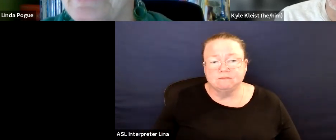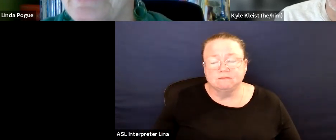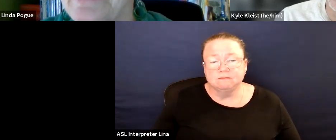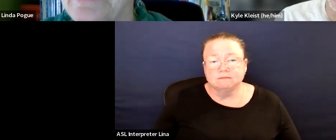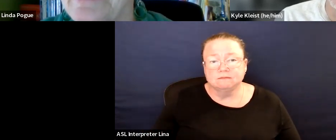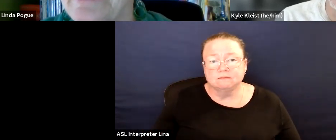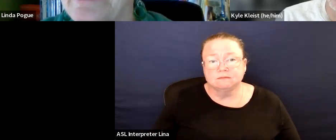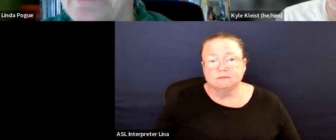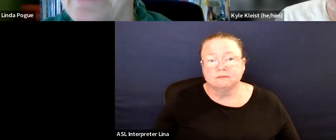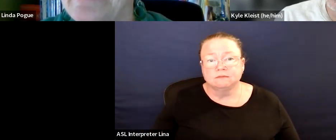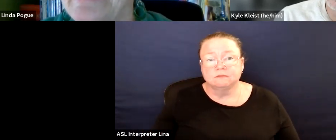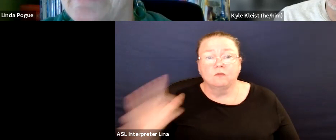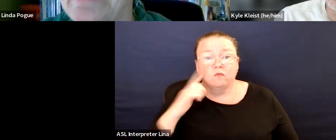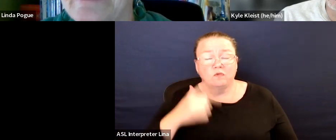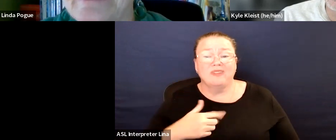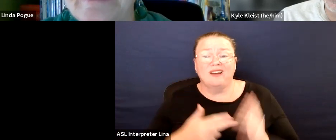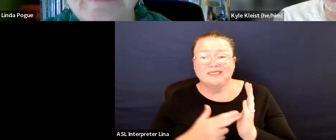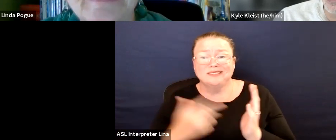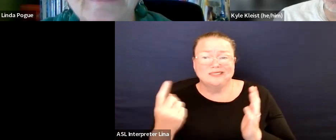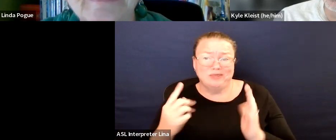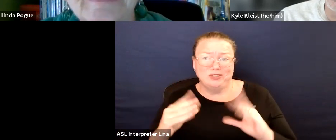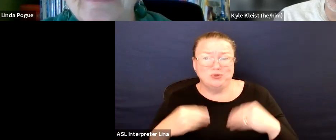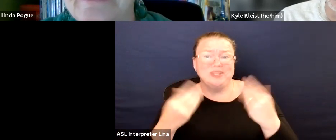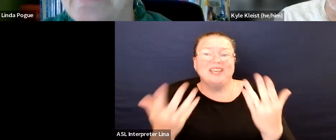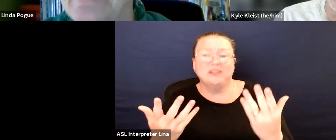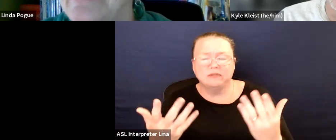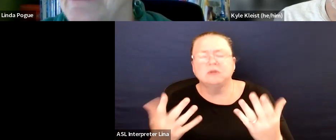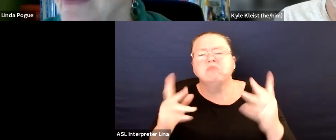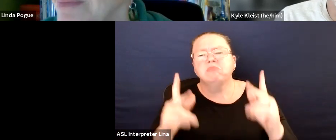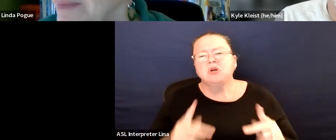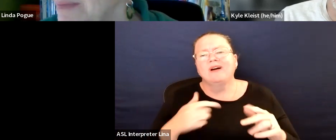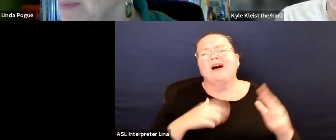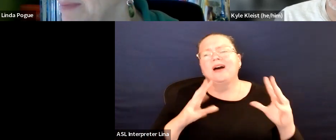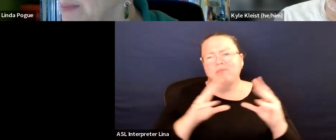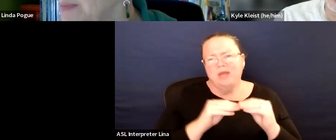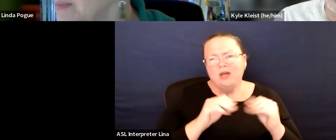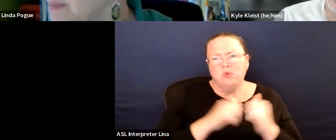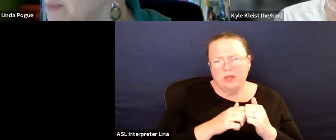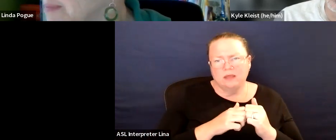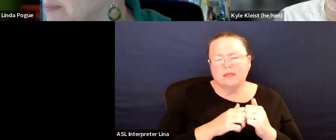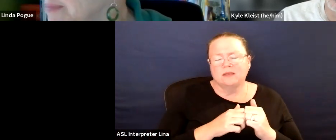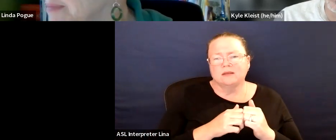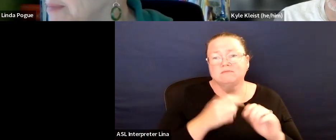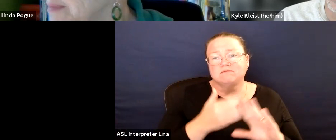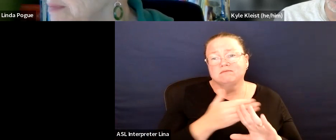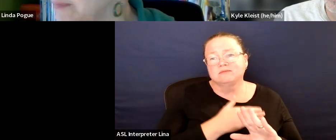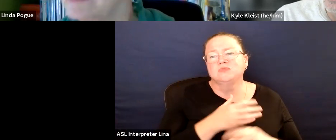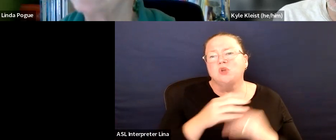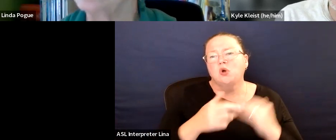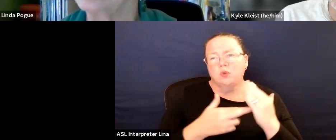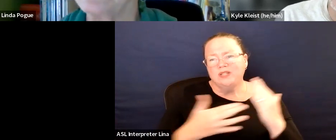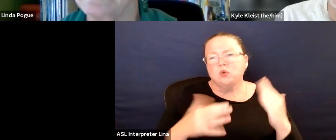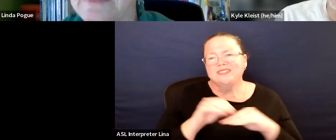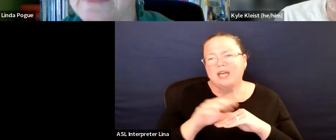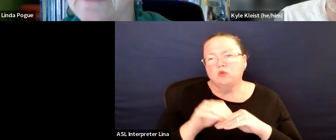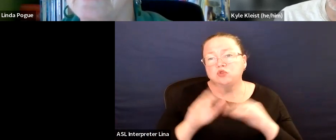I had something to give. I mean, you know, the person that I had met with, the one, well, Rich, who at the time was a resource counselor, I mean,